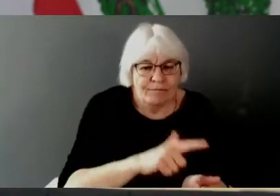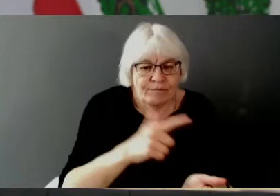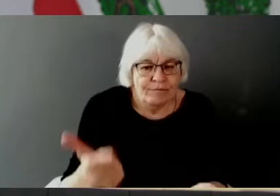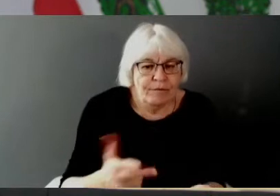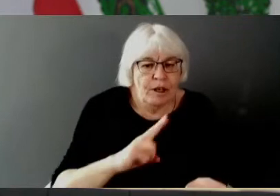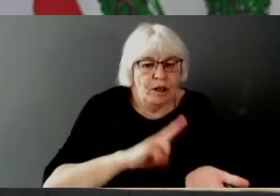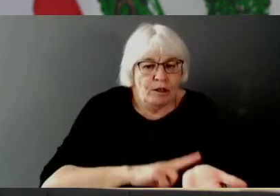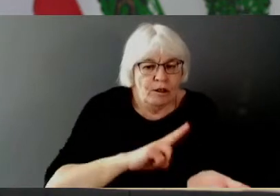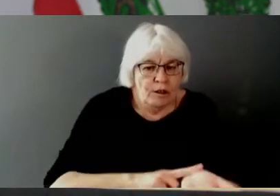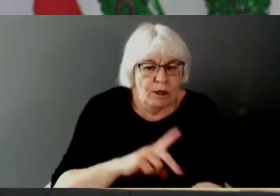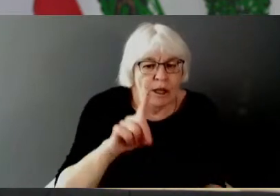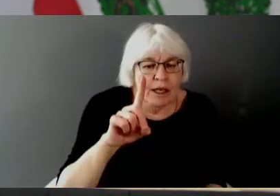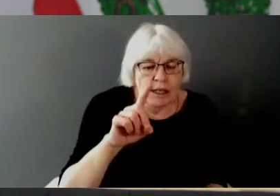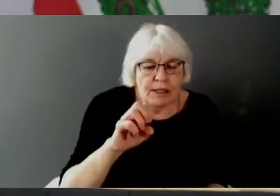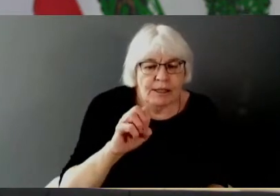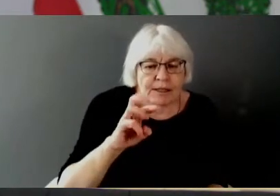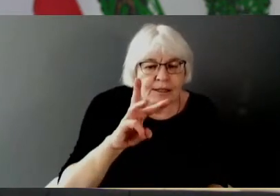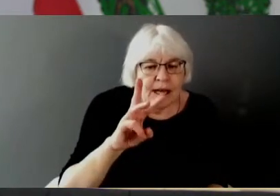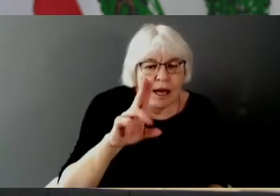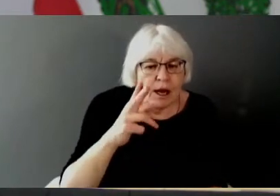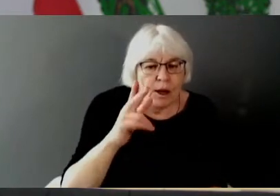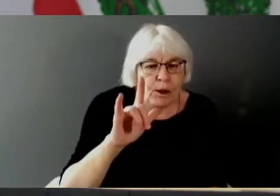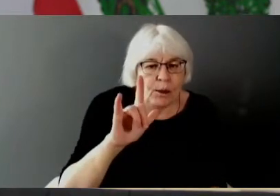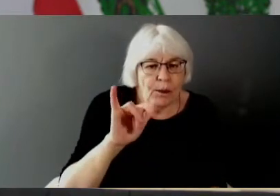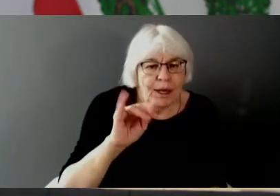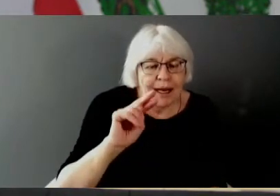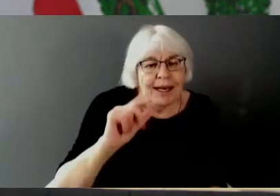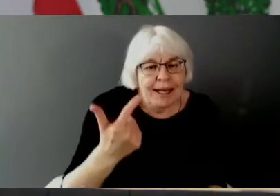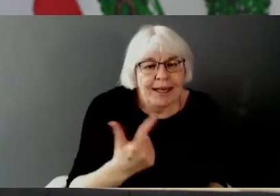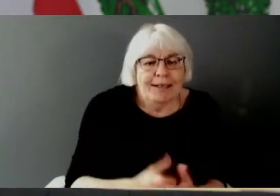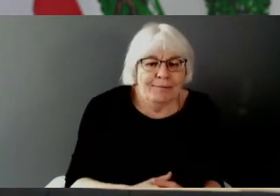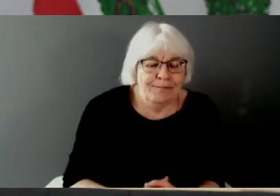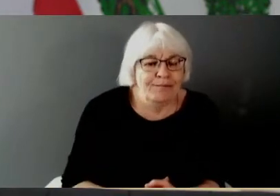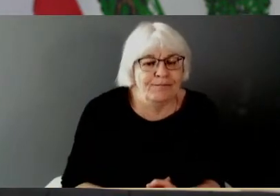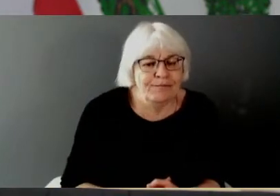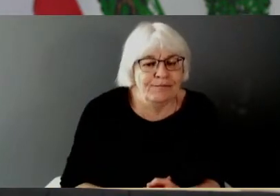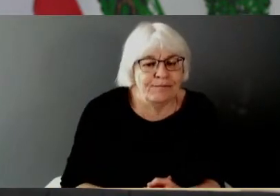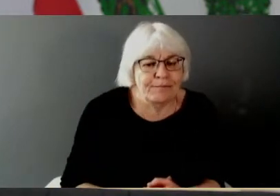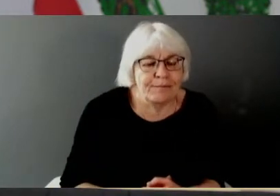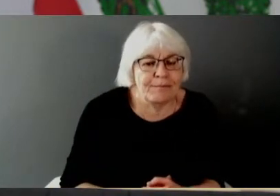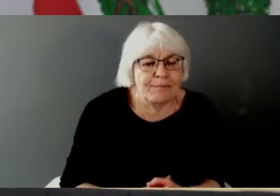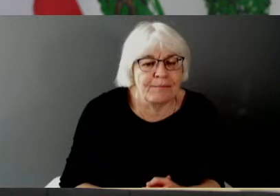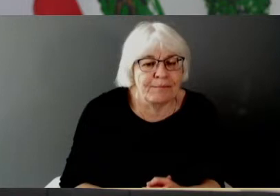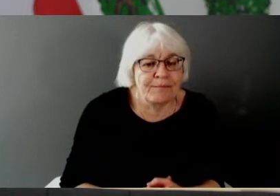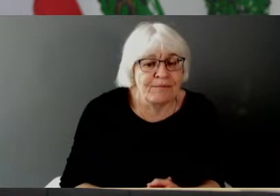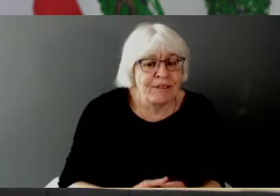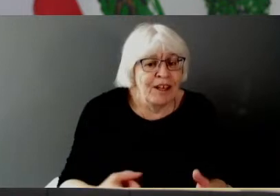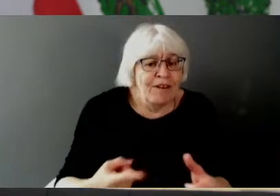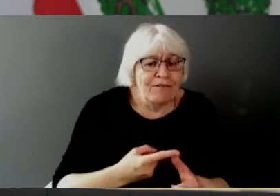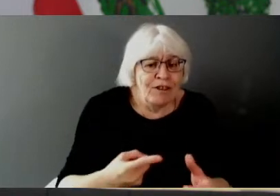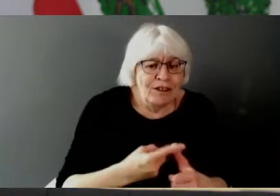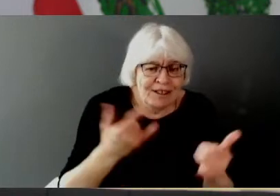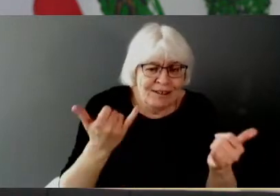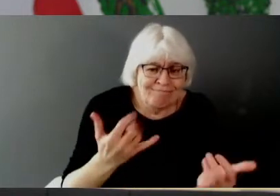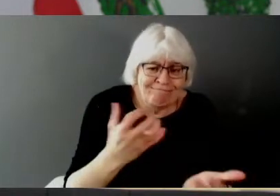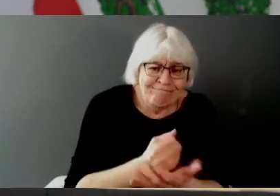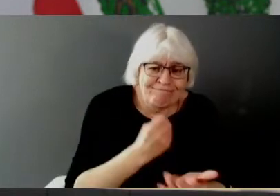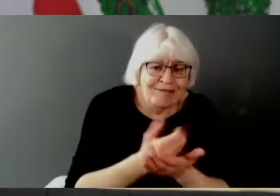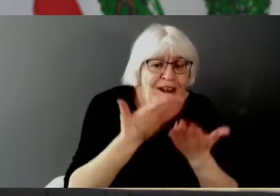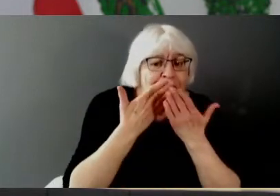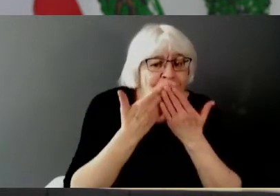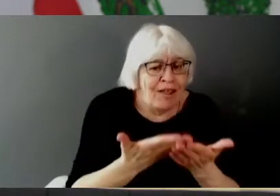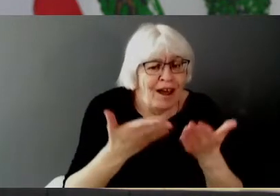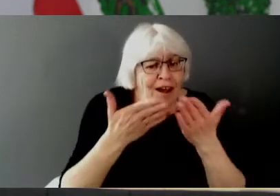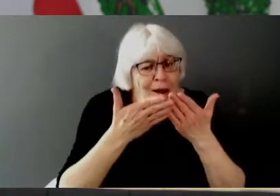afternoon, everyone. I'll start by offering thanks to Public Health Nursing for continuing to coordinate the vaccine